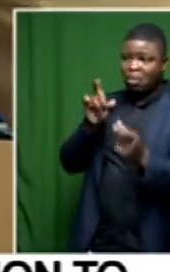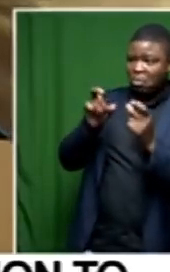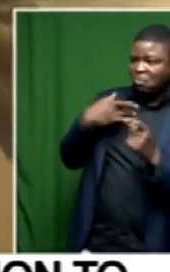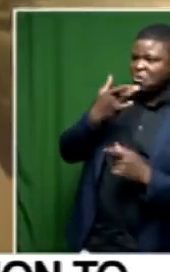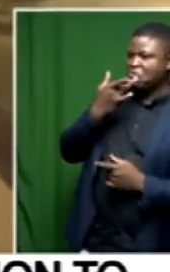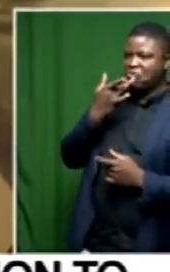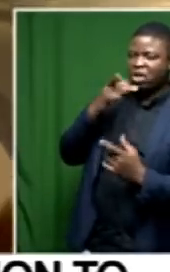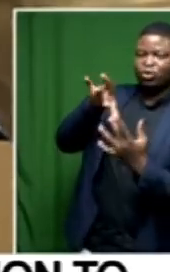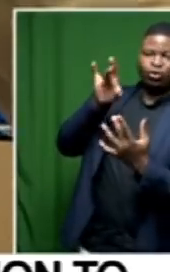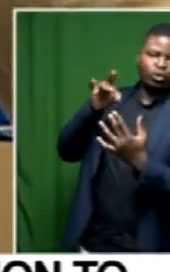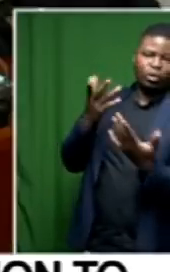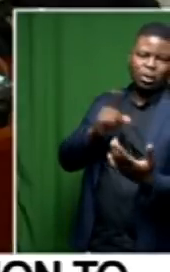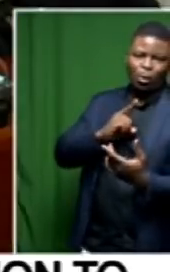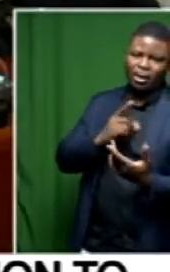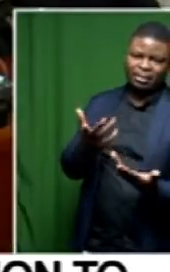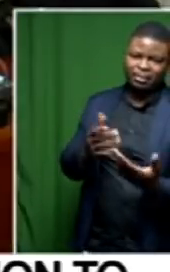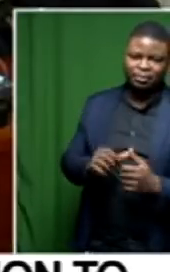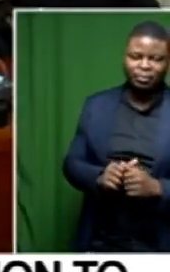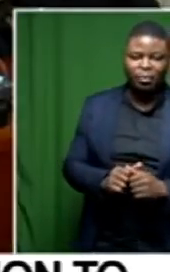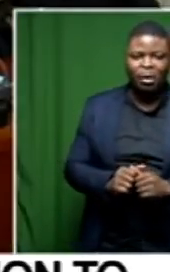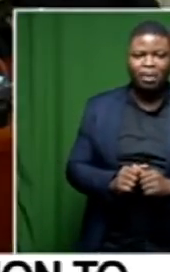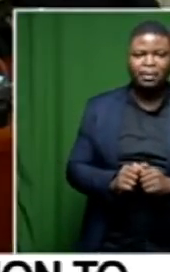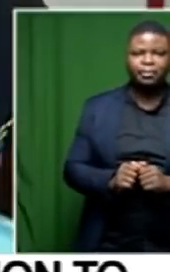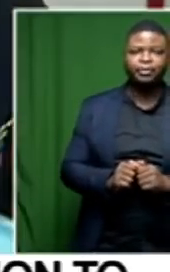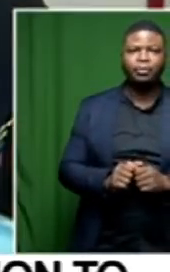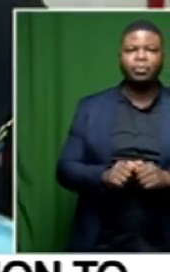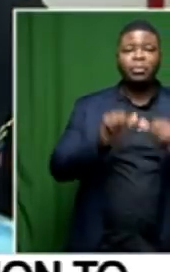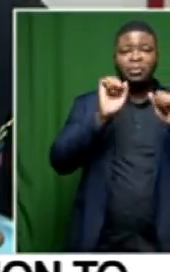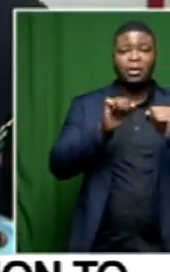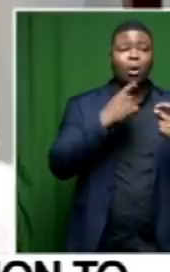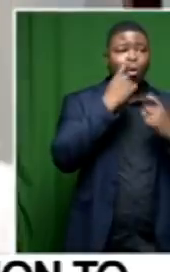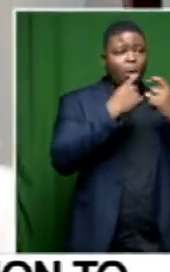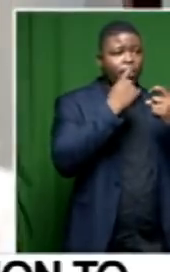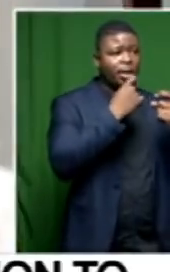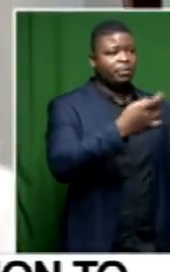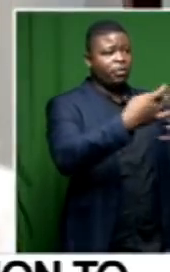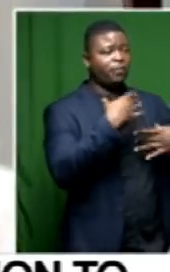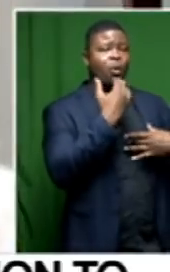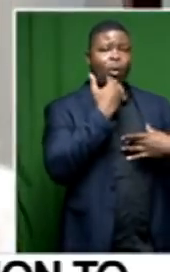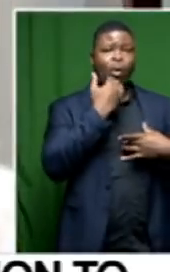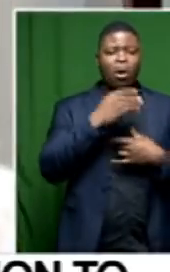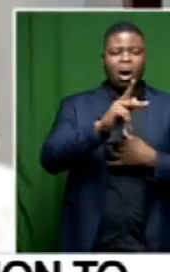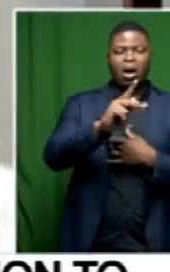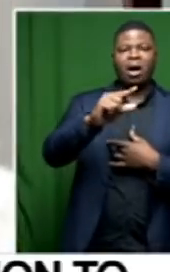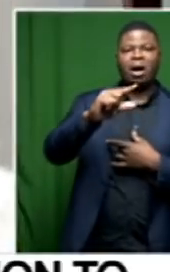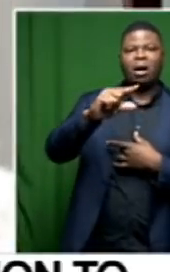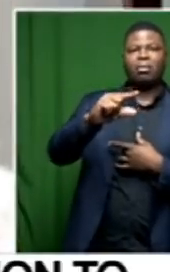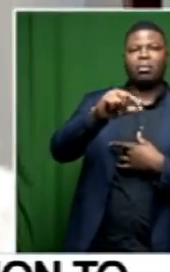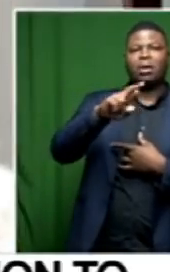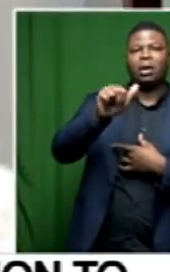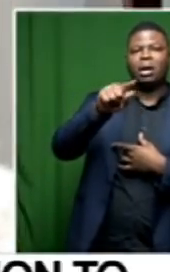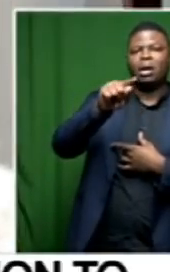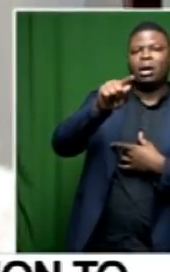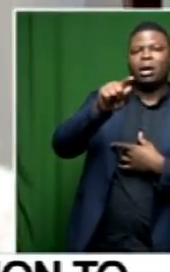the complaint that came from us from Honorable Kharube did not allege